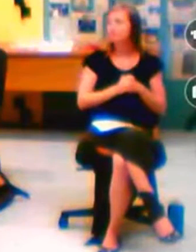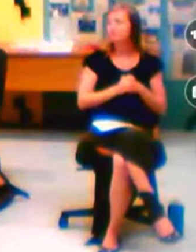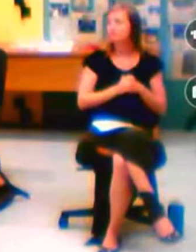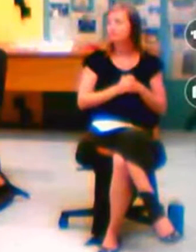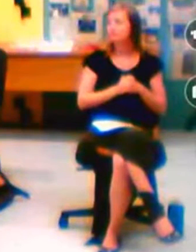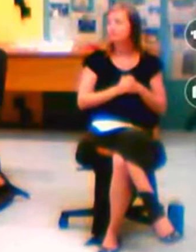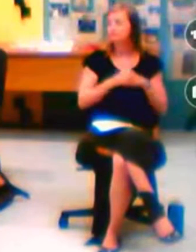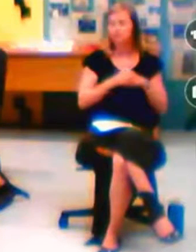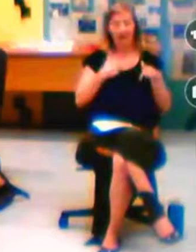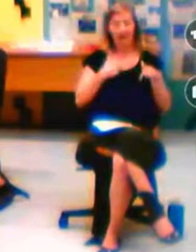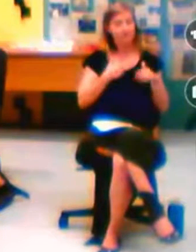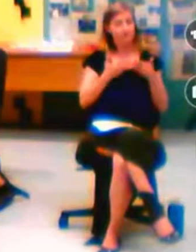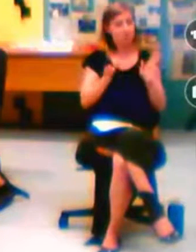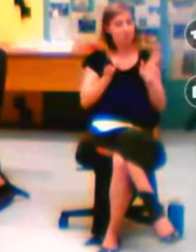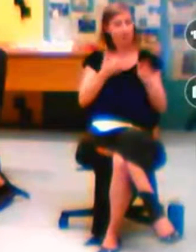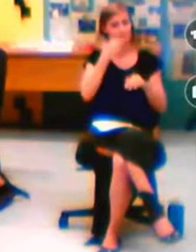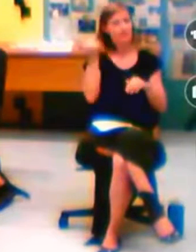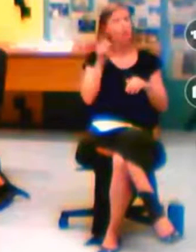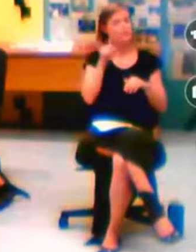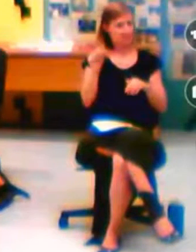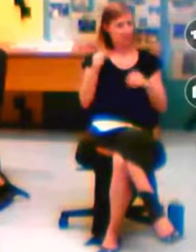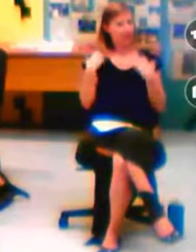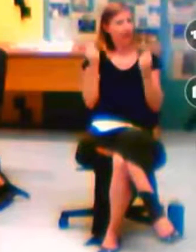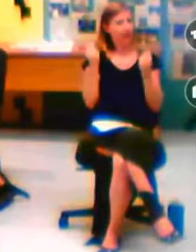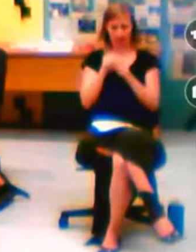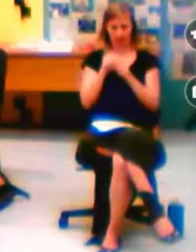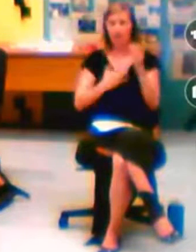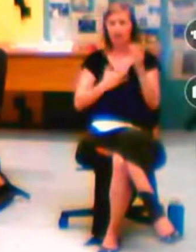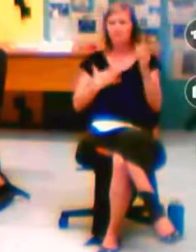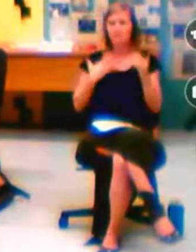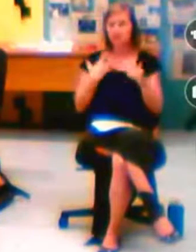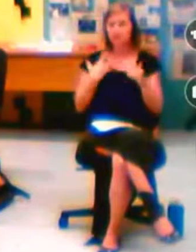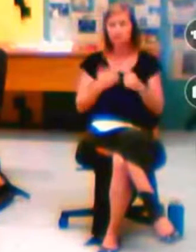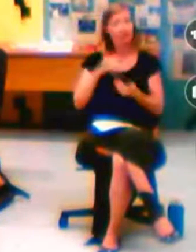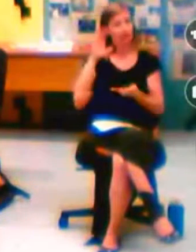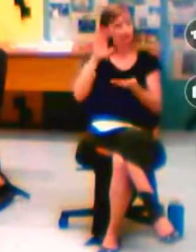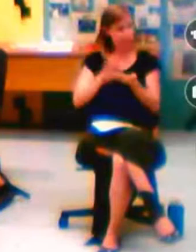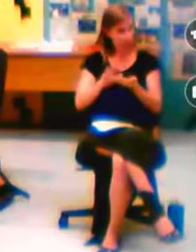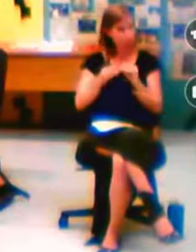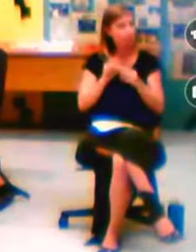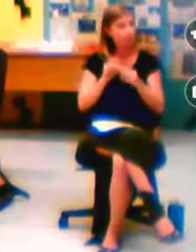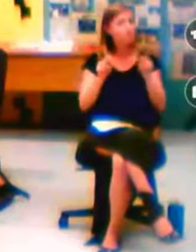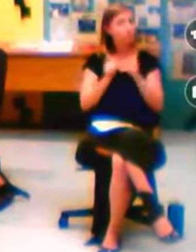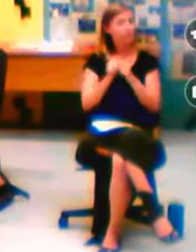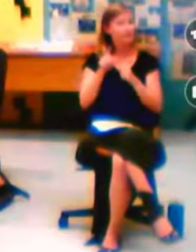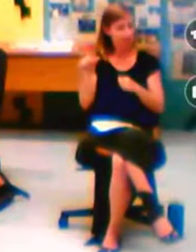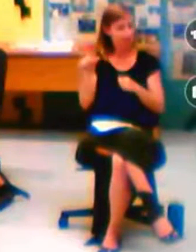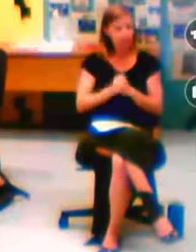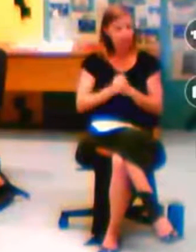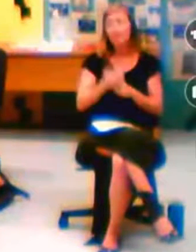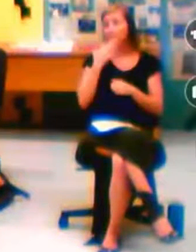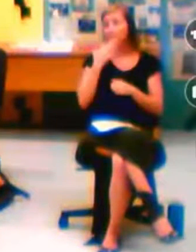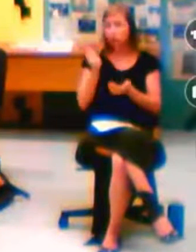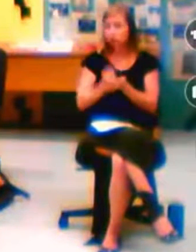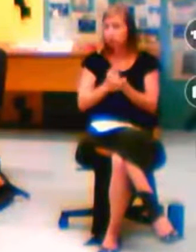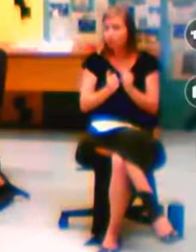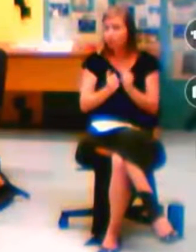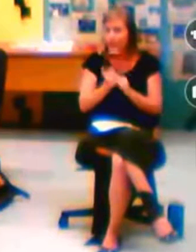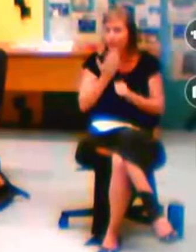because so much of it was private until recently, has lower blood pressure rates for everybody,